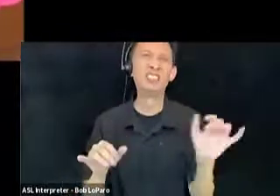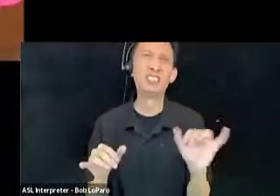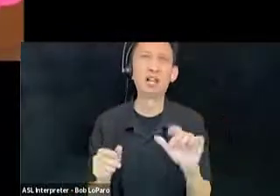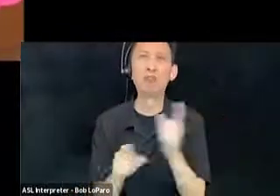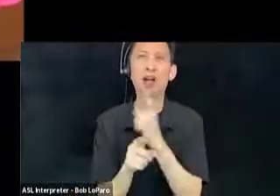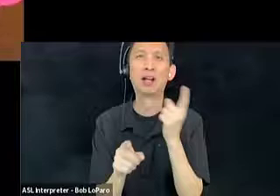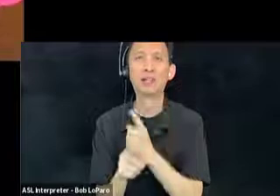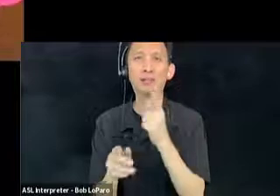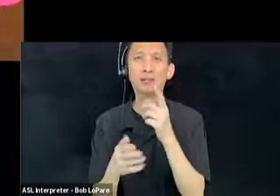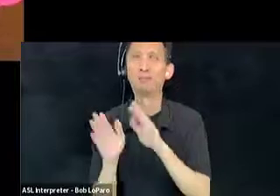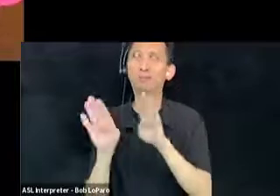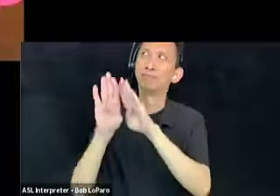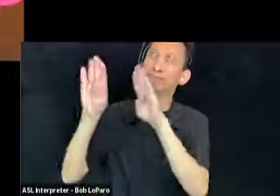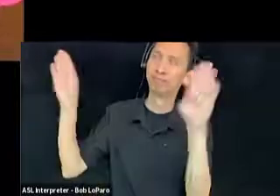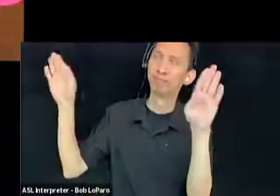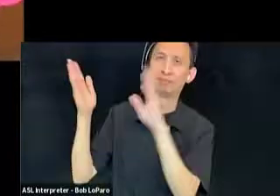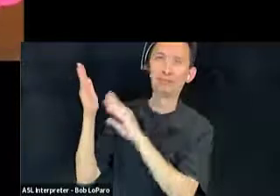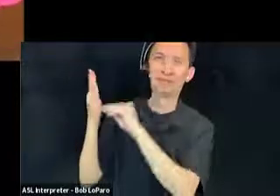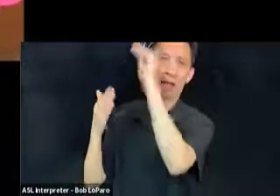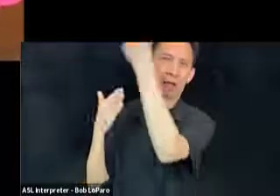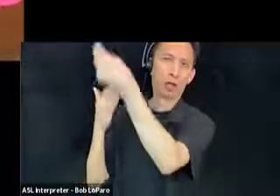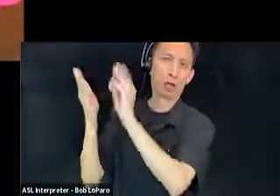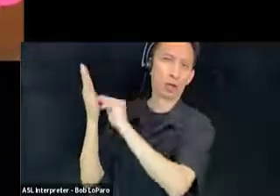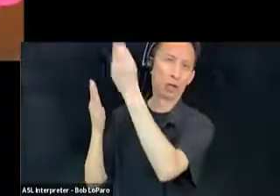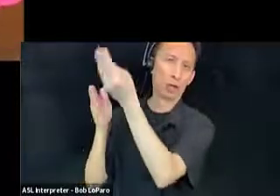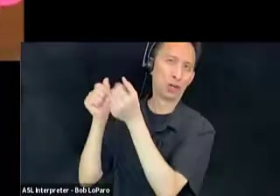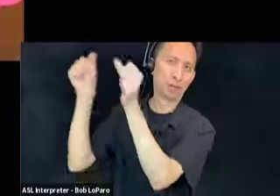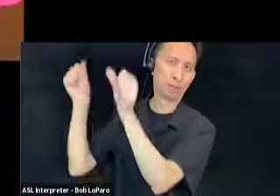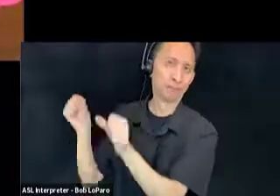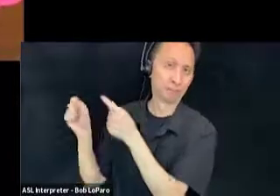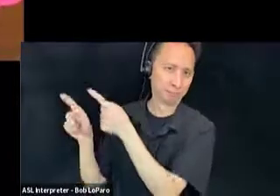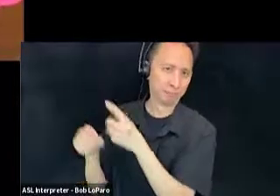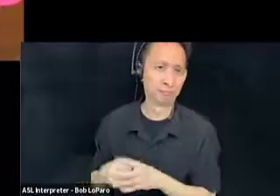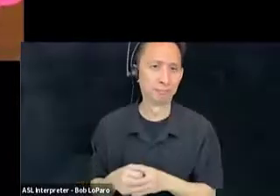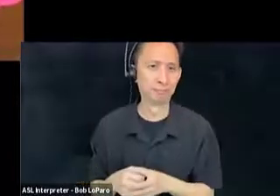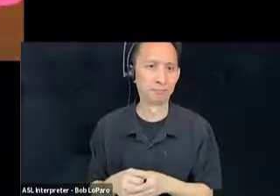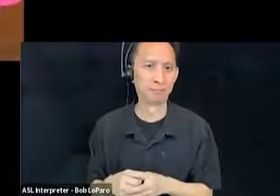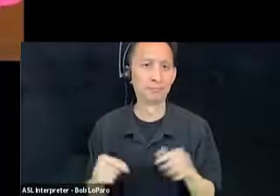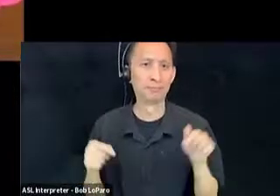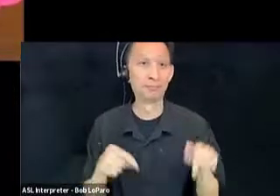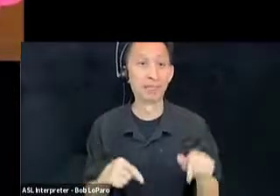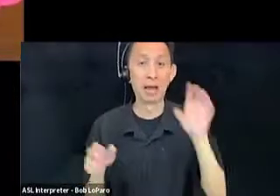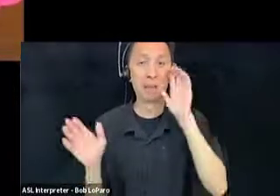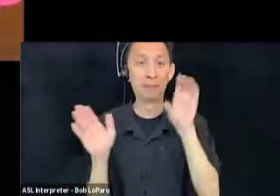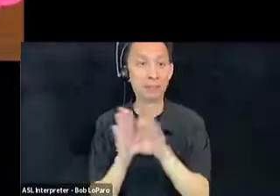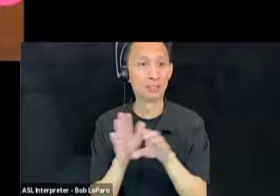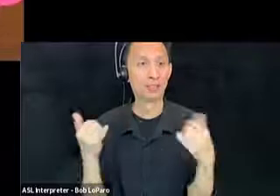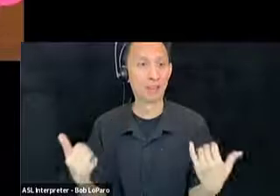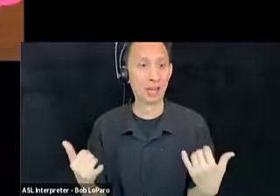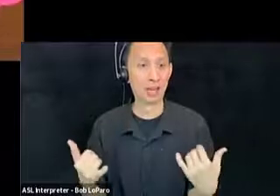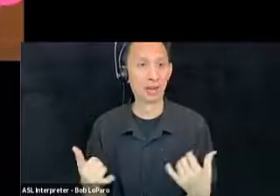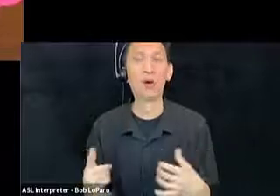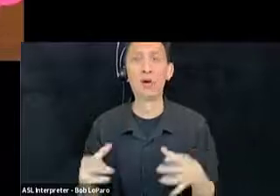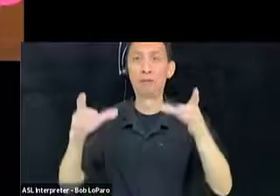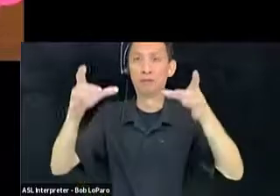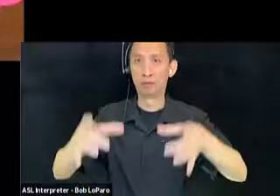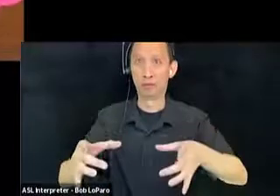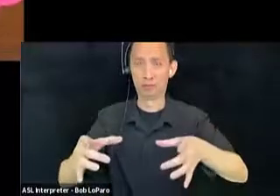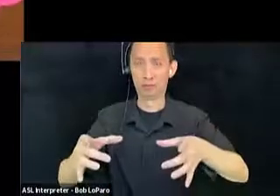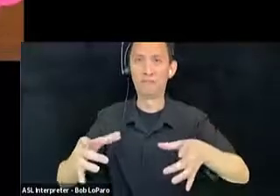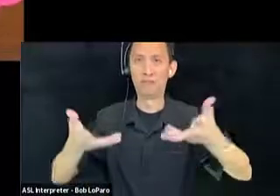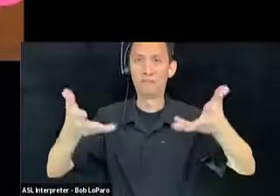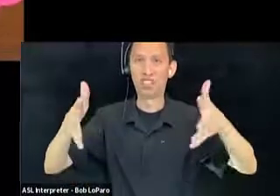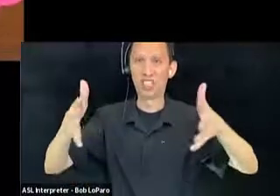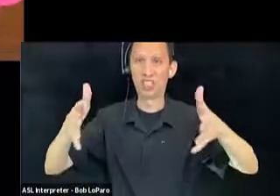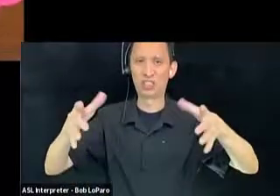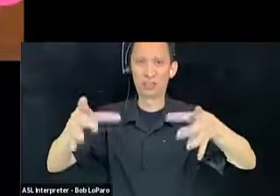unique that you'll see in both of these pictures. So the picture on the left has four boxes in front and then a box behind it. That's the finished box. It